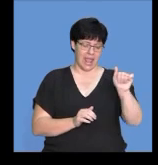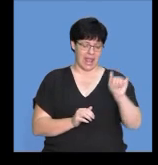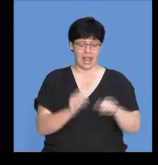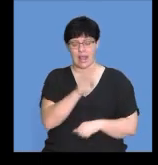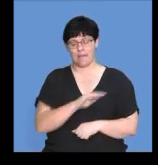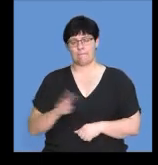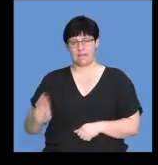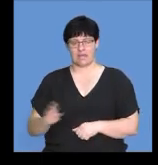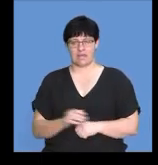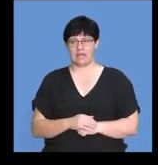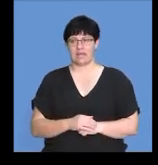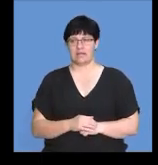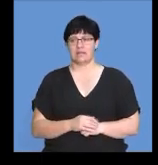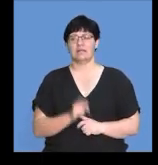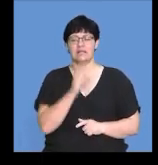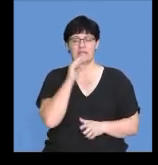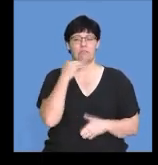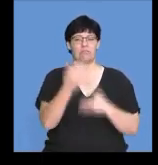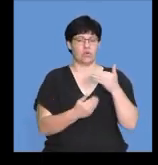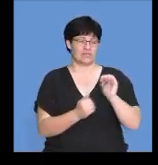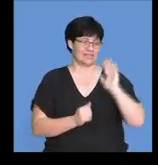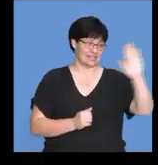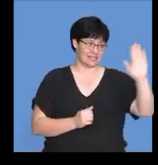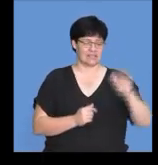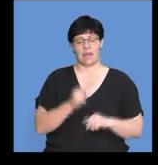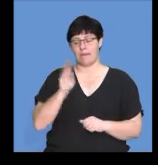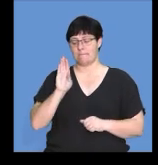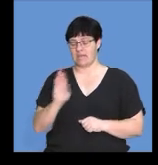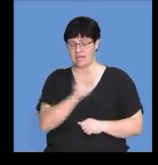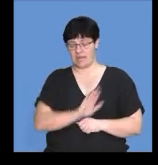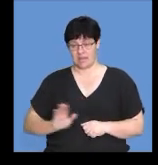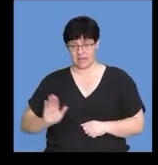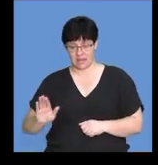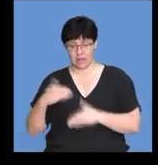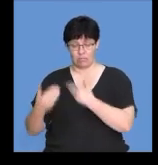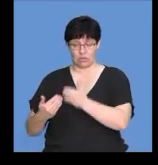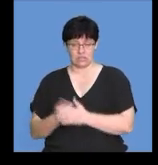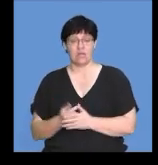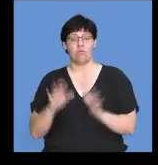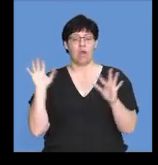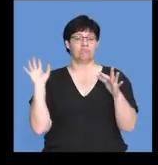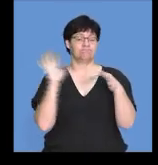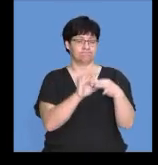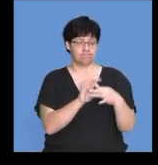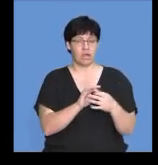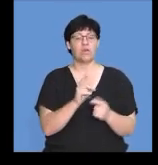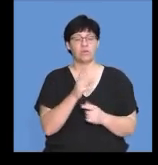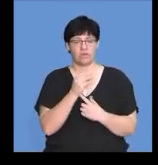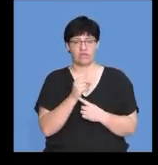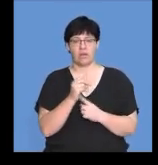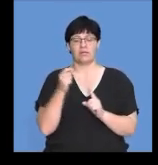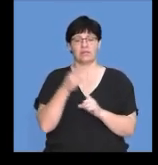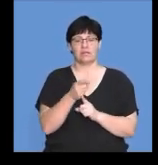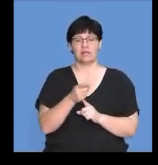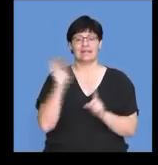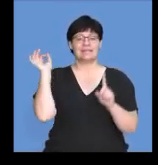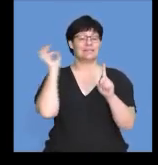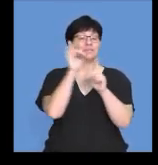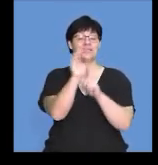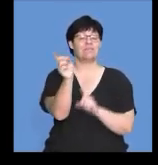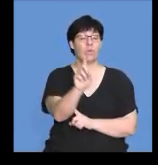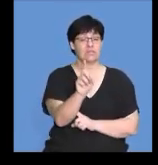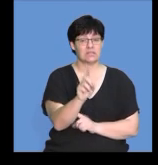so A is kind of that process there, B. And collectively, we know that this is pointing to